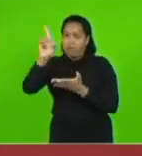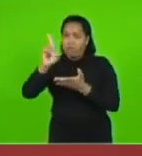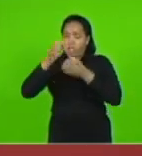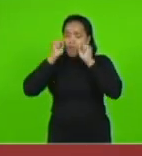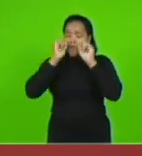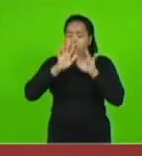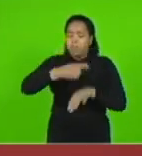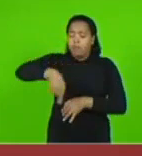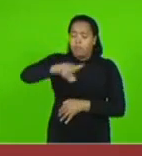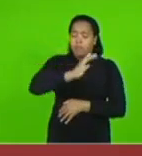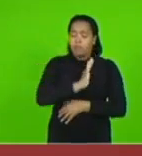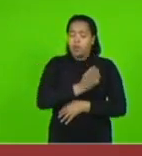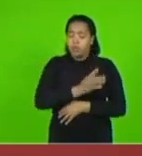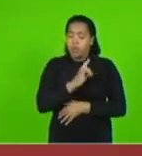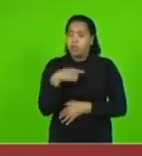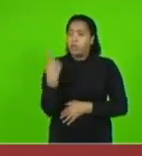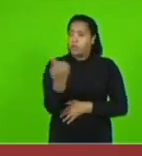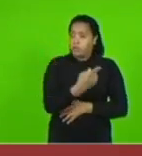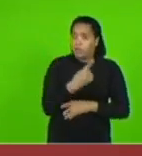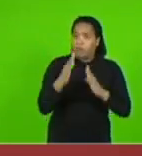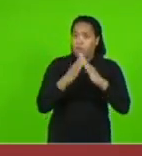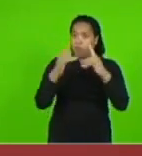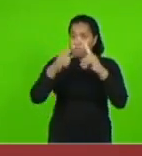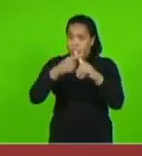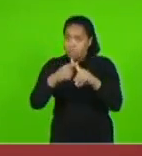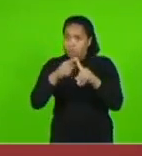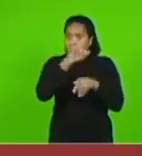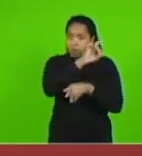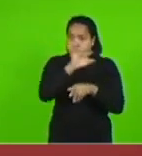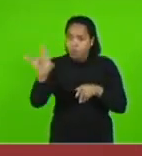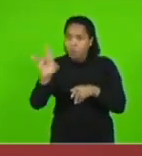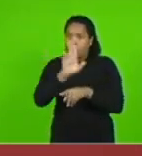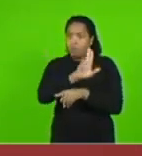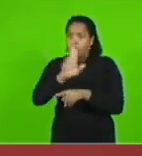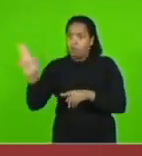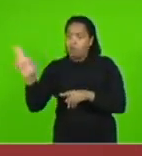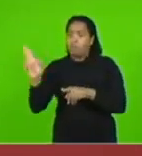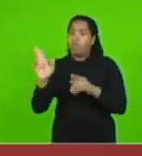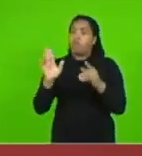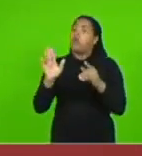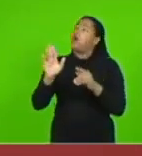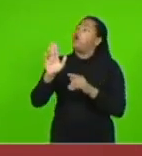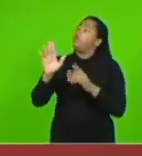Lord, for the teachings, and for the blessing, Lord, of your word. We